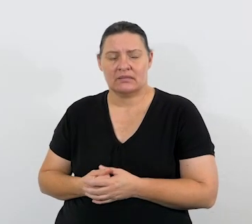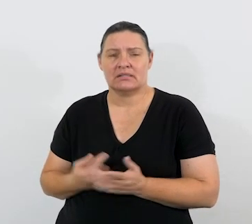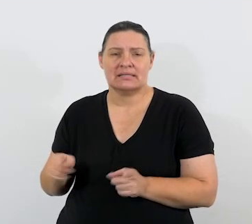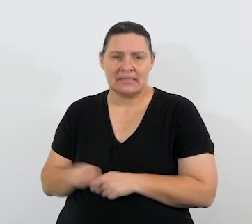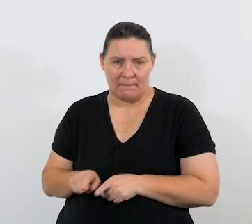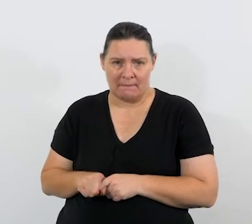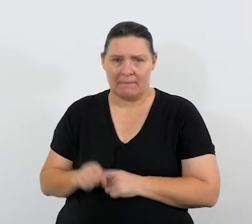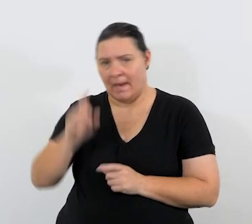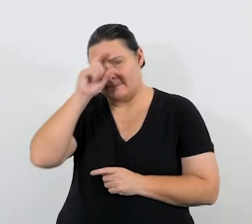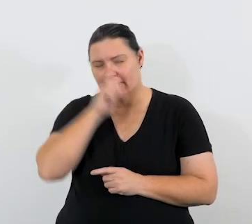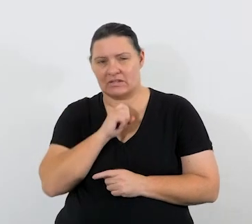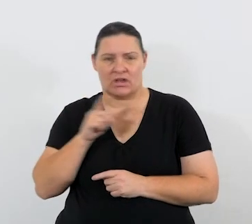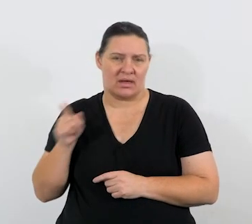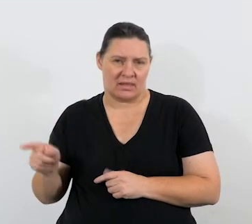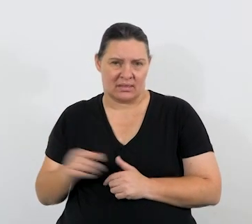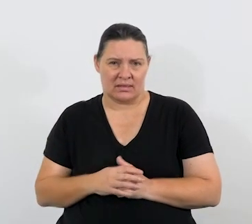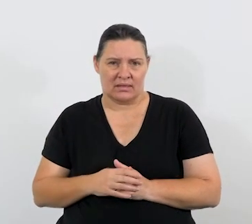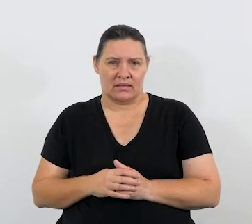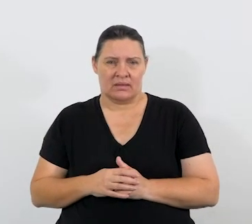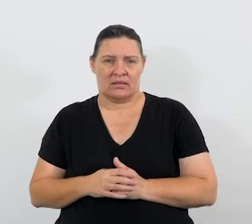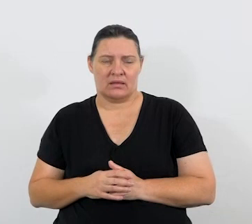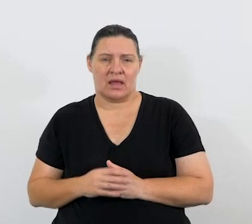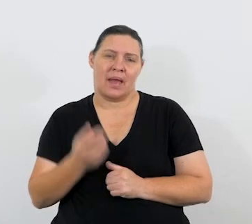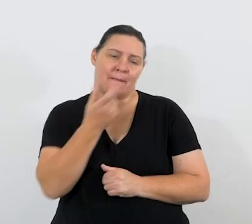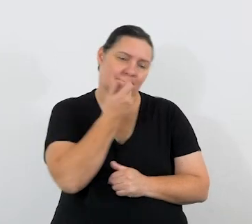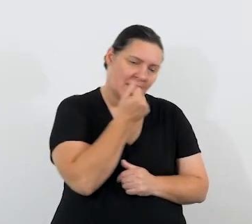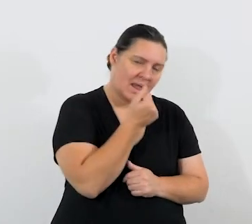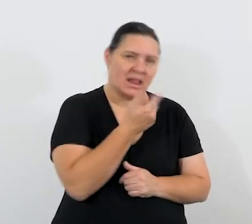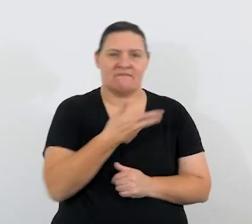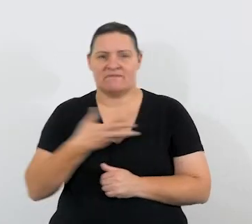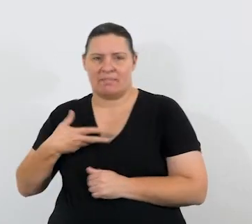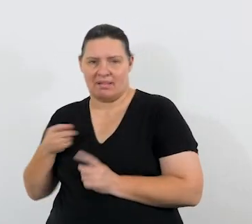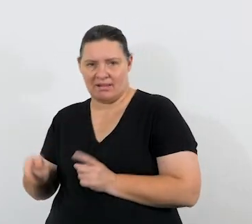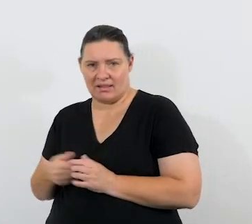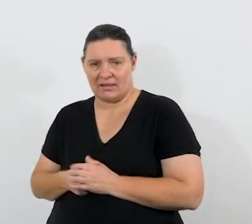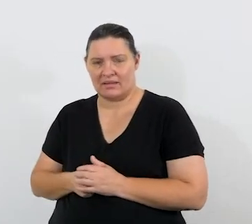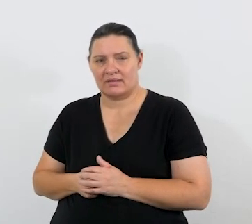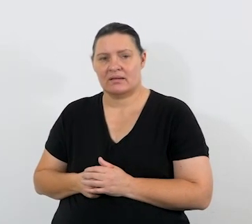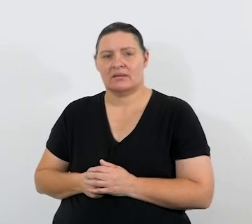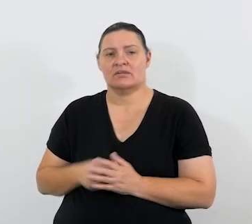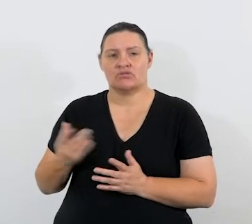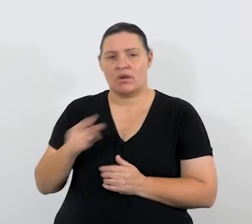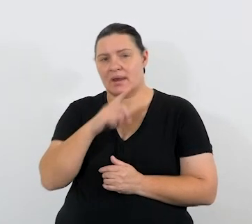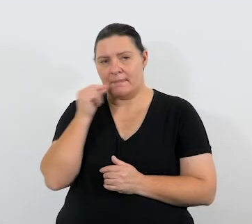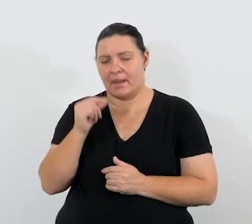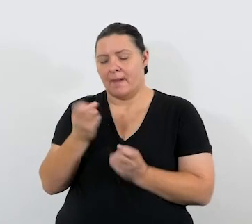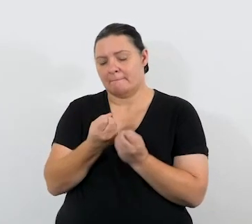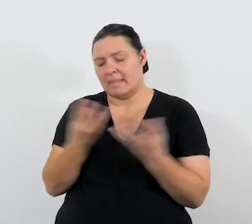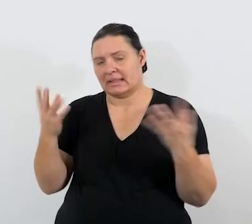eyes. Like the picture over here, we have a male and a female over here. So we call